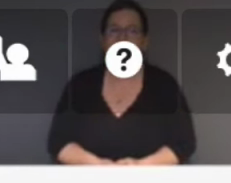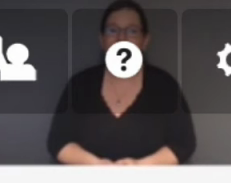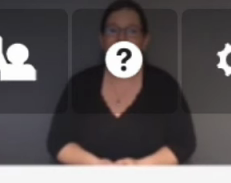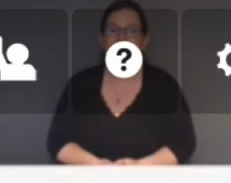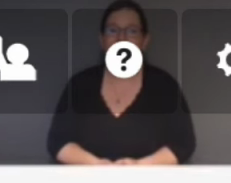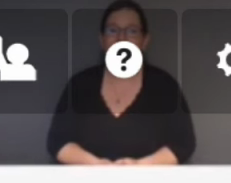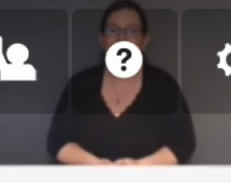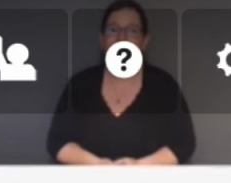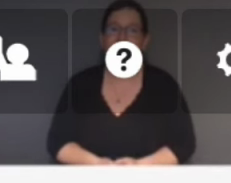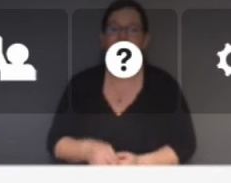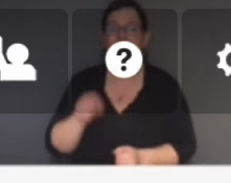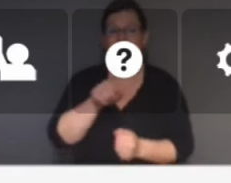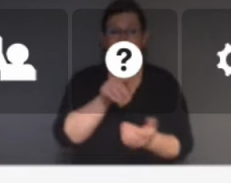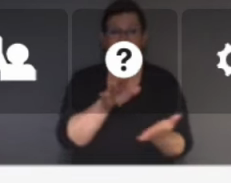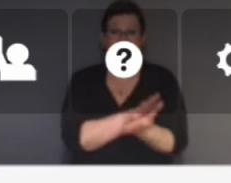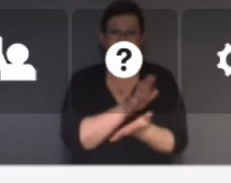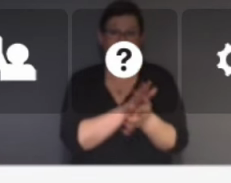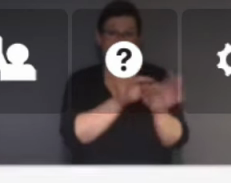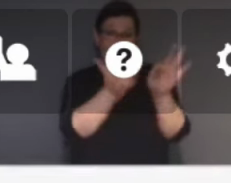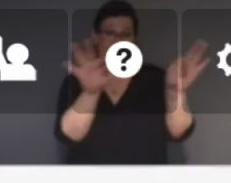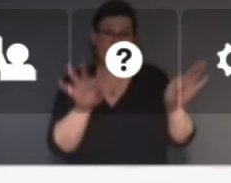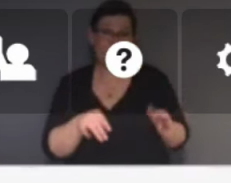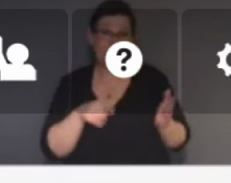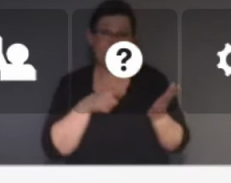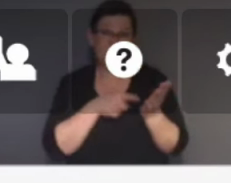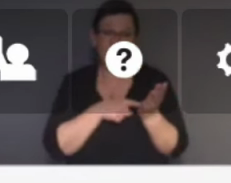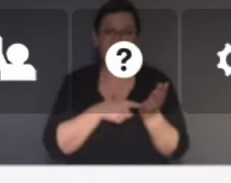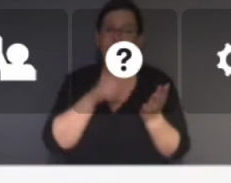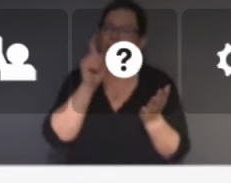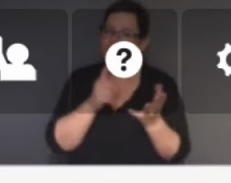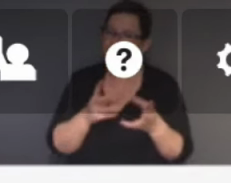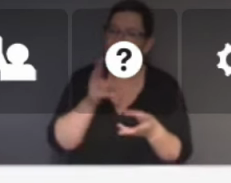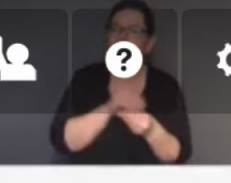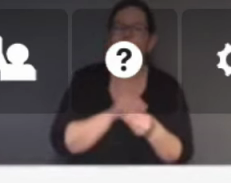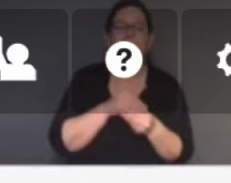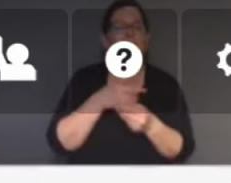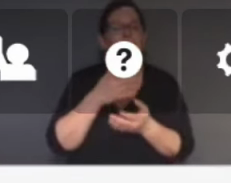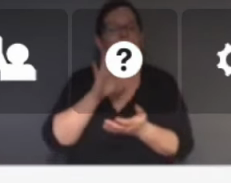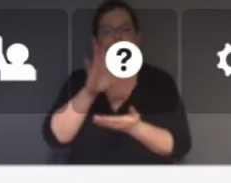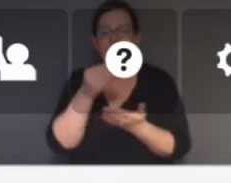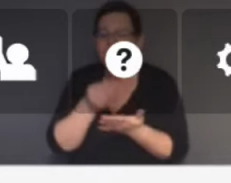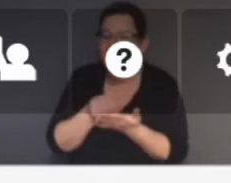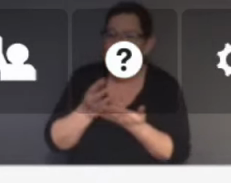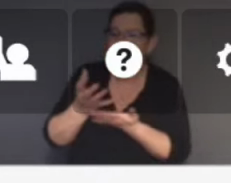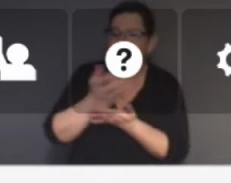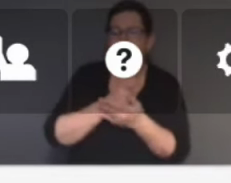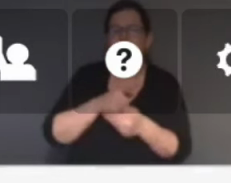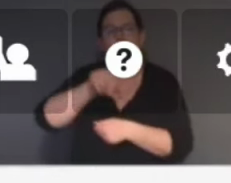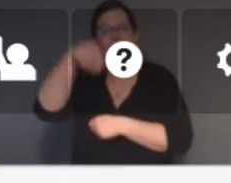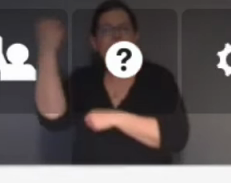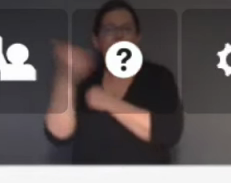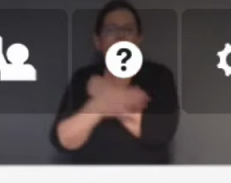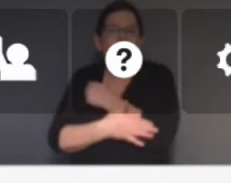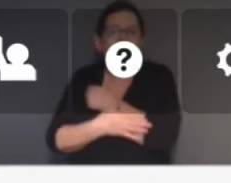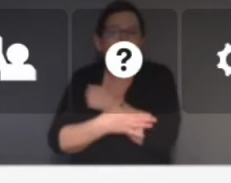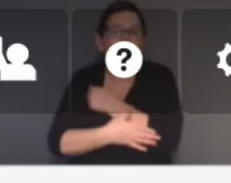and from the year before or 2 years before, depending on the date you became a resident of Canada.